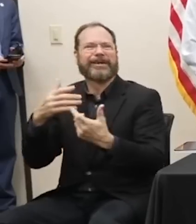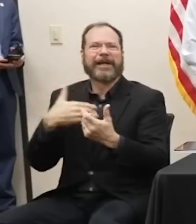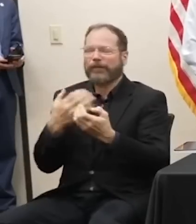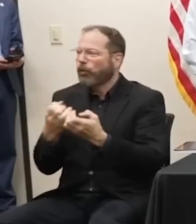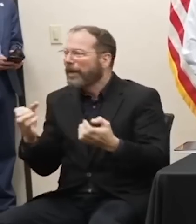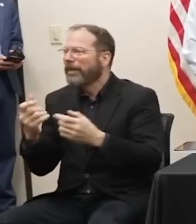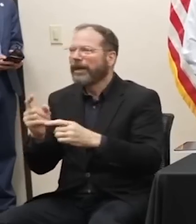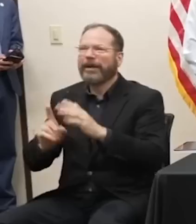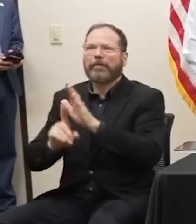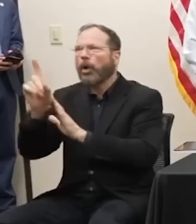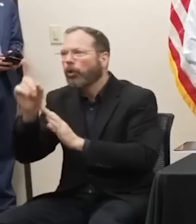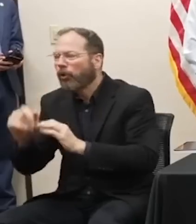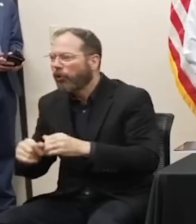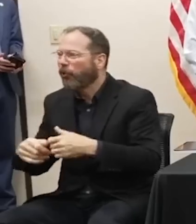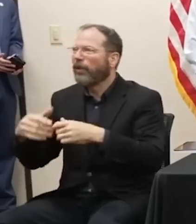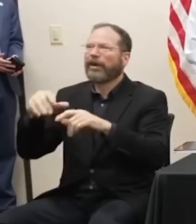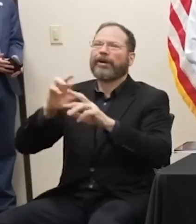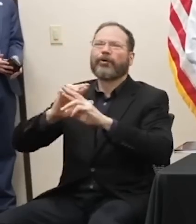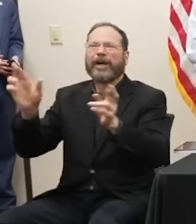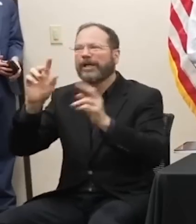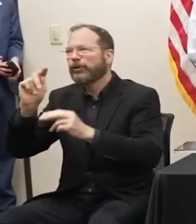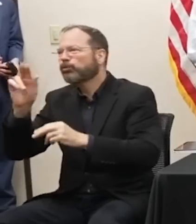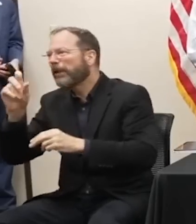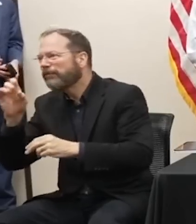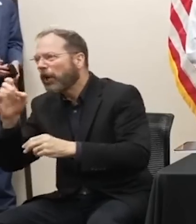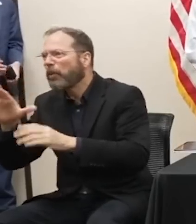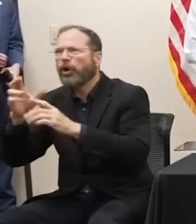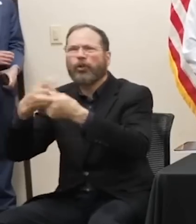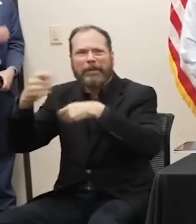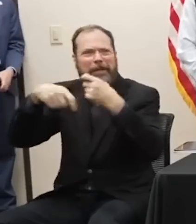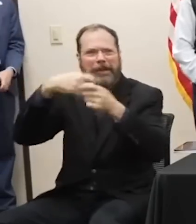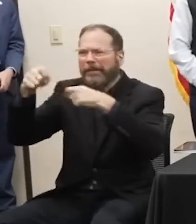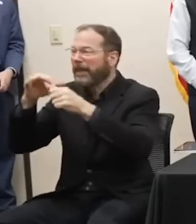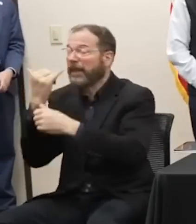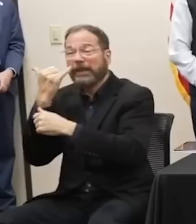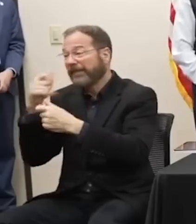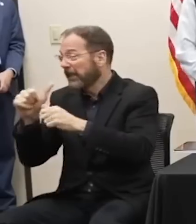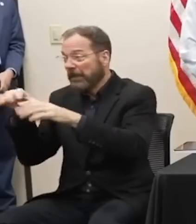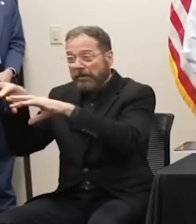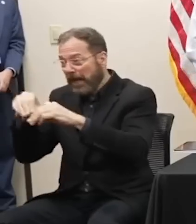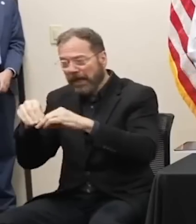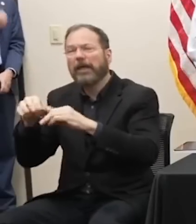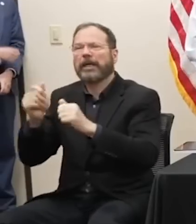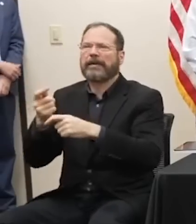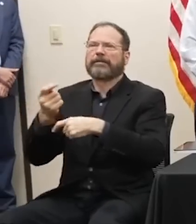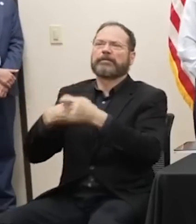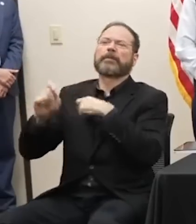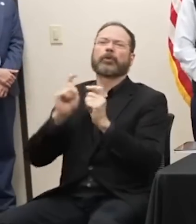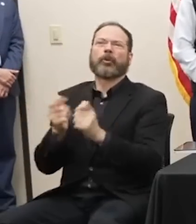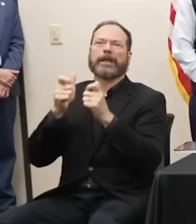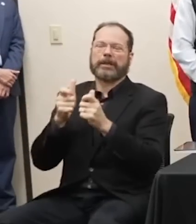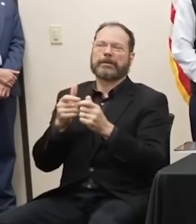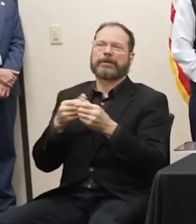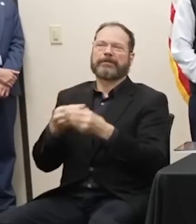equipment like poles and conductors and transformers already out in the field so that any outages can be restored very, very